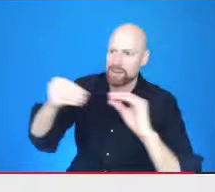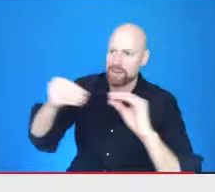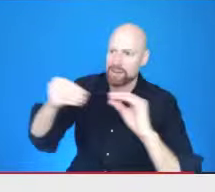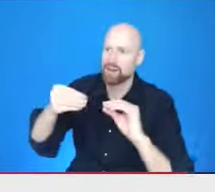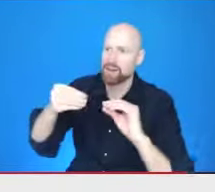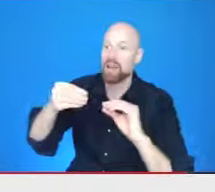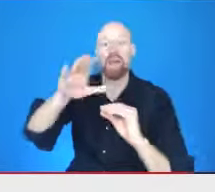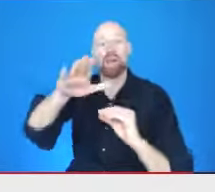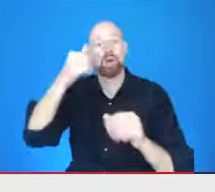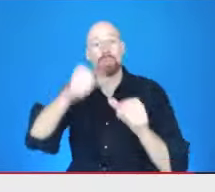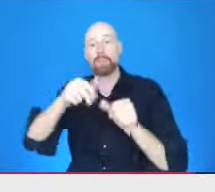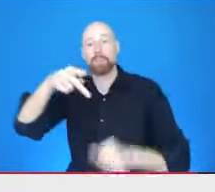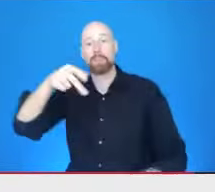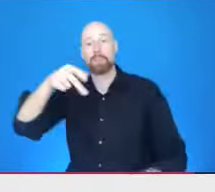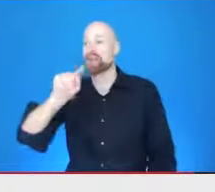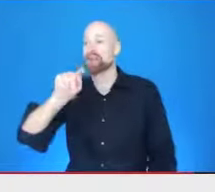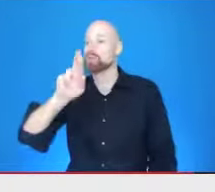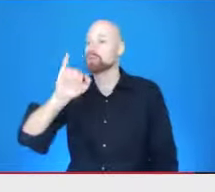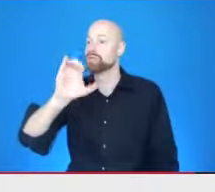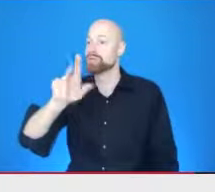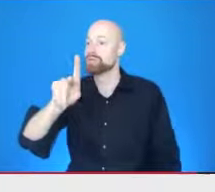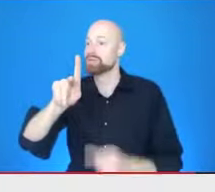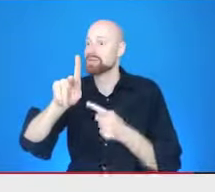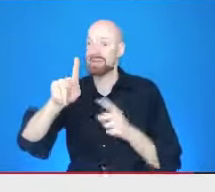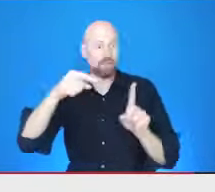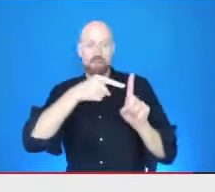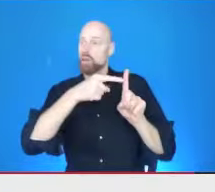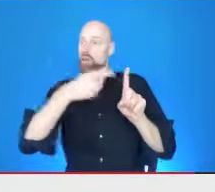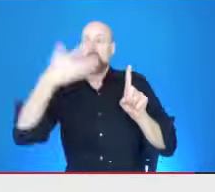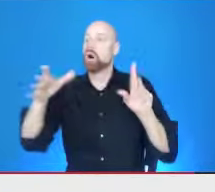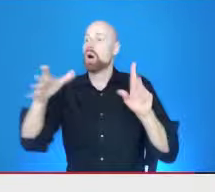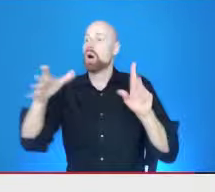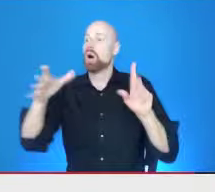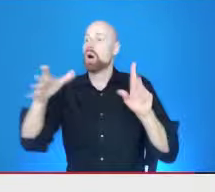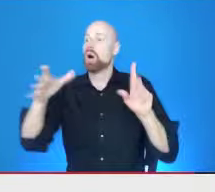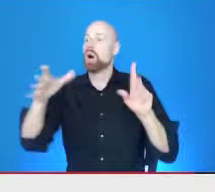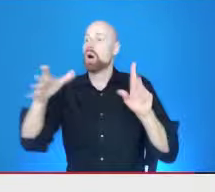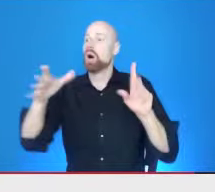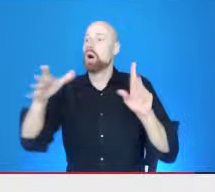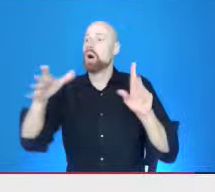or why can't we use the resistance life places